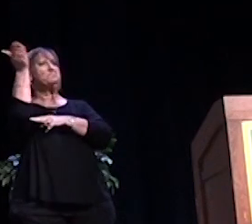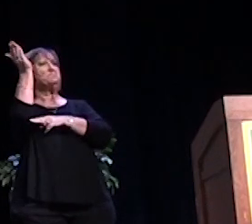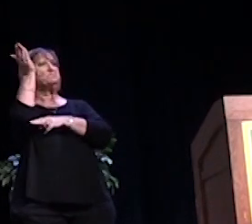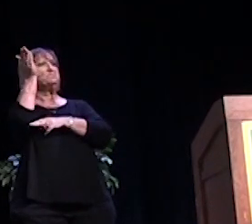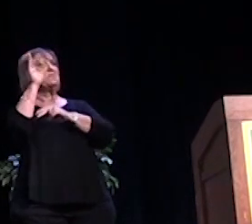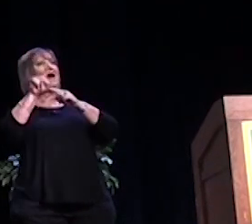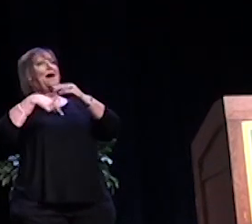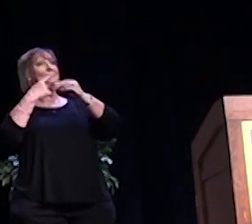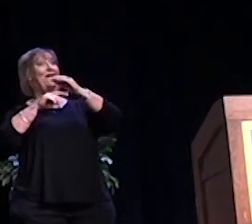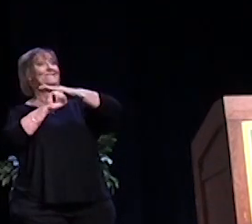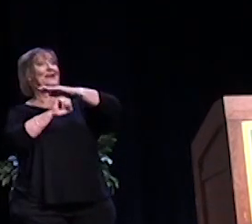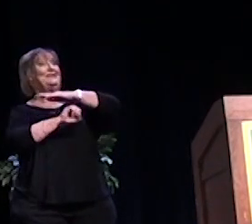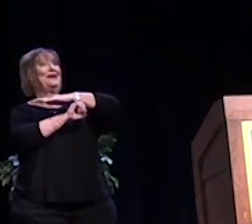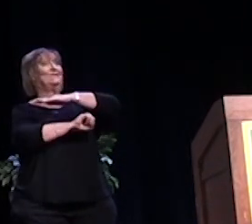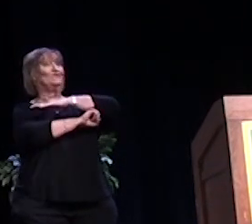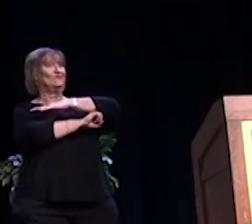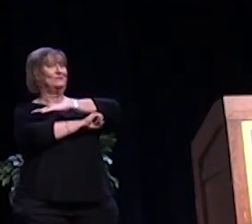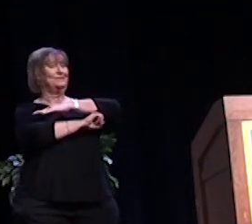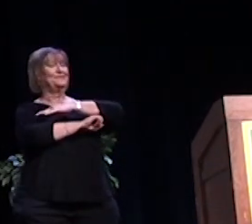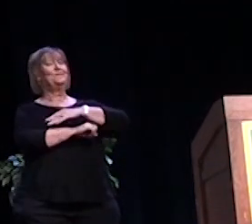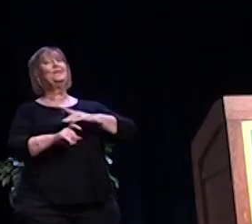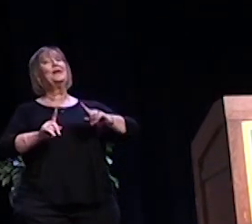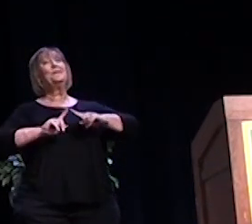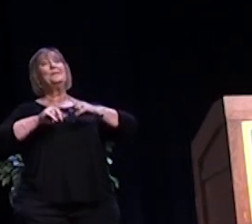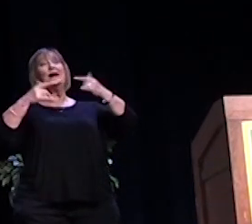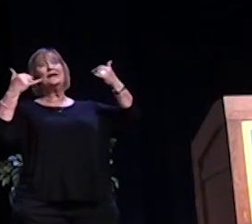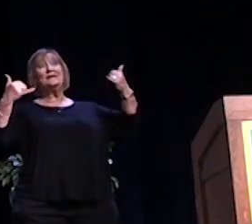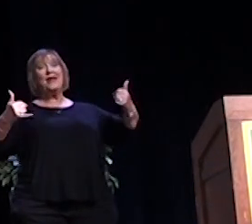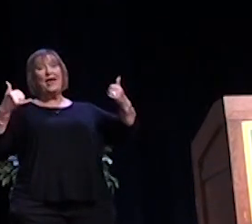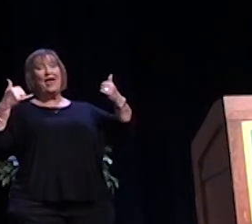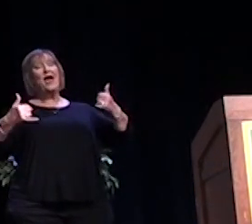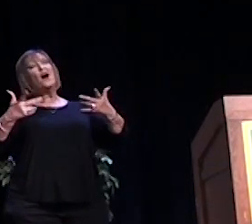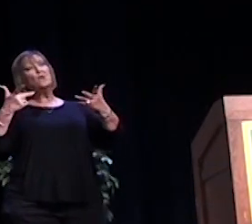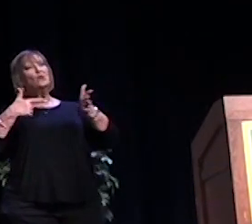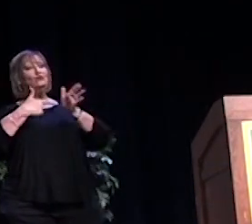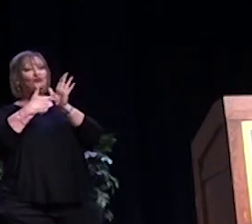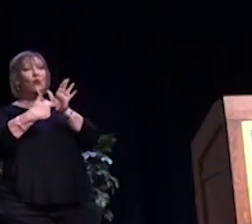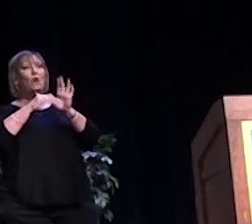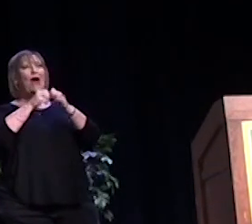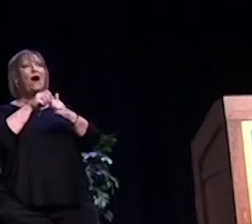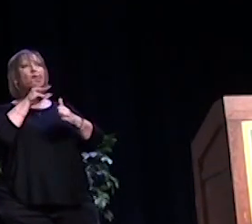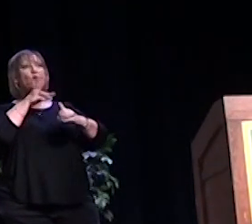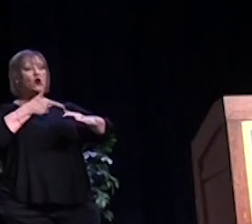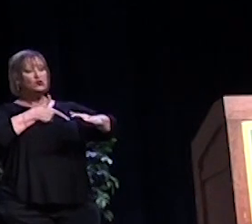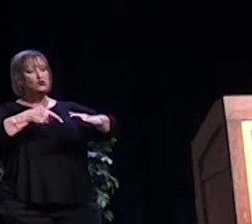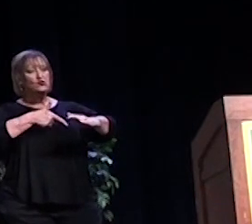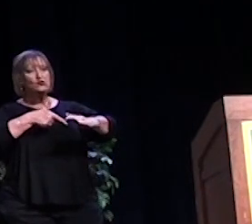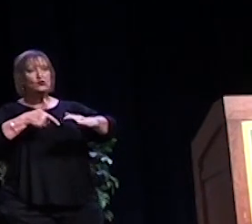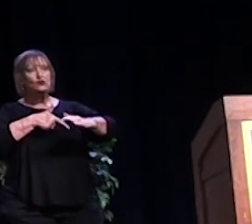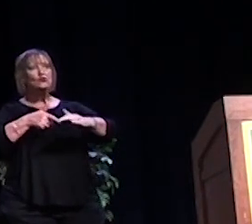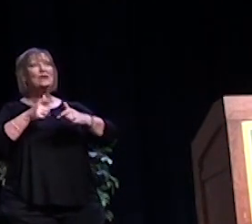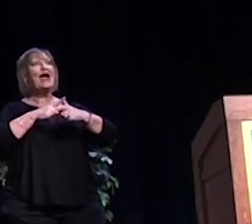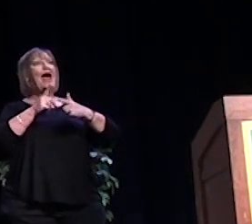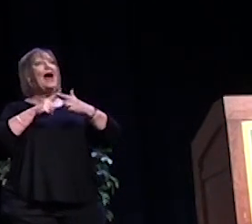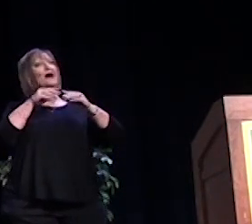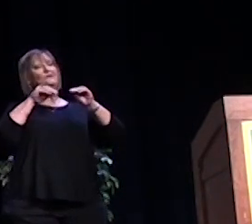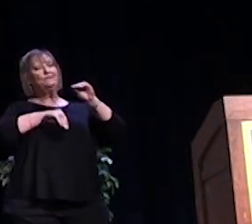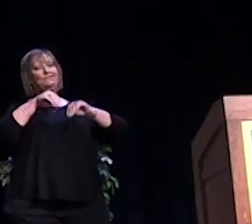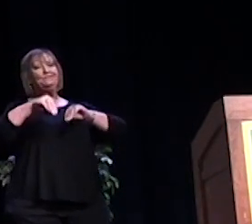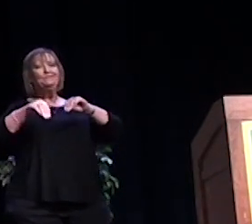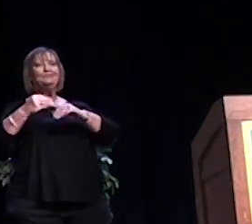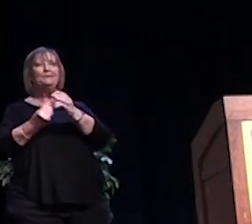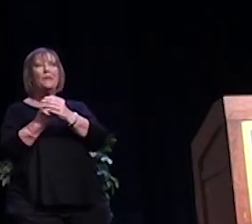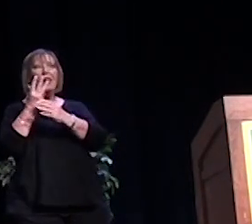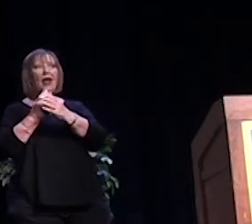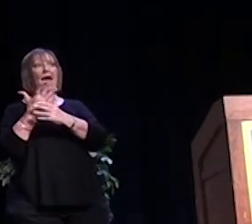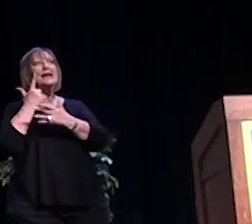a house, a little model house where we show how to water around the foundation out of landscape, and it now has become part